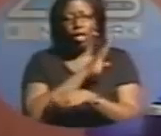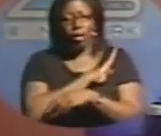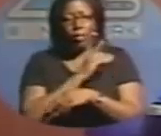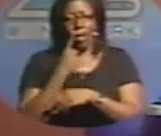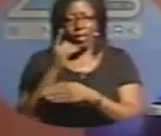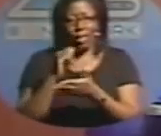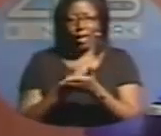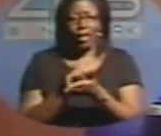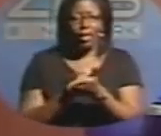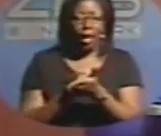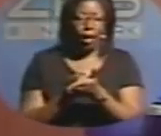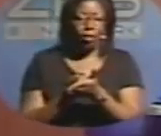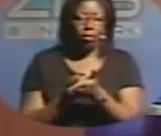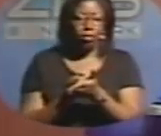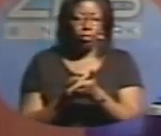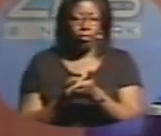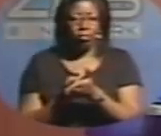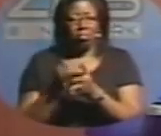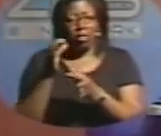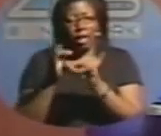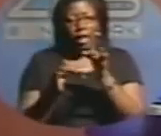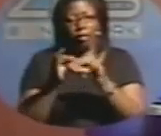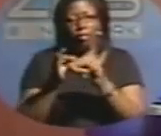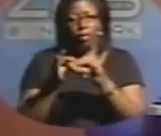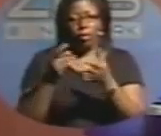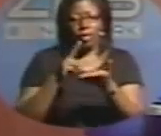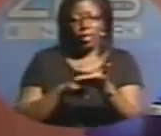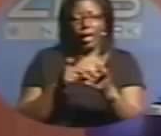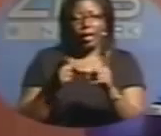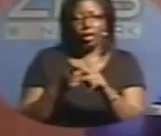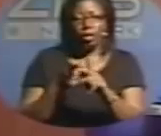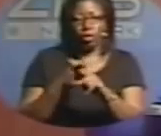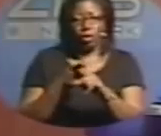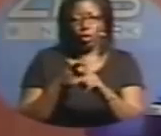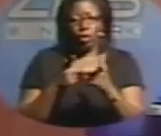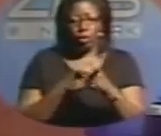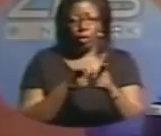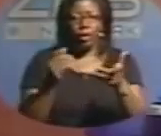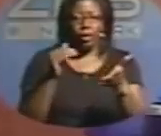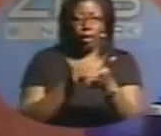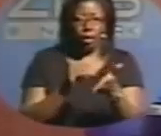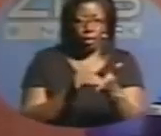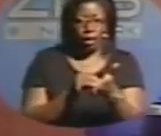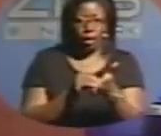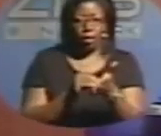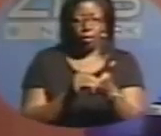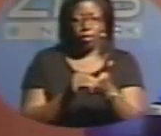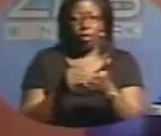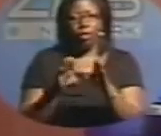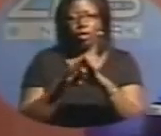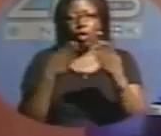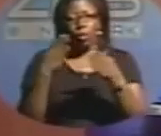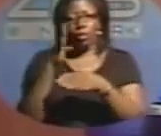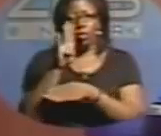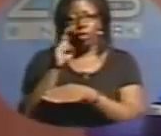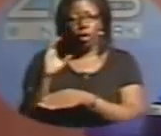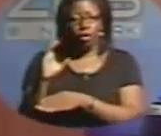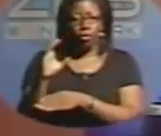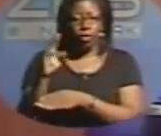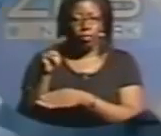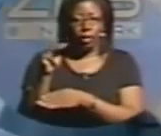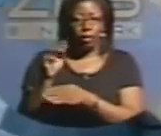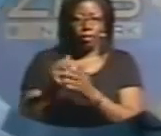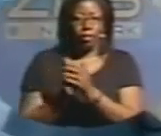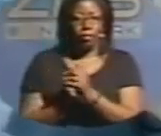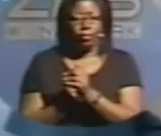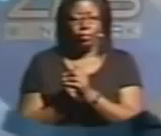further time will dictate whether or not he'll be assigned to relay duties as opposed to competing in both the relay and the open 400.